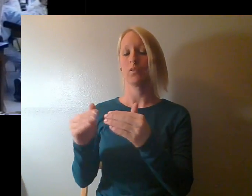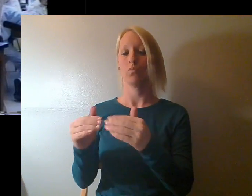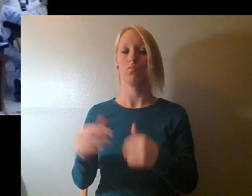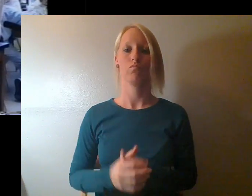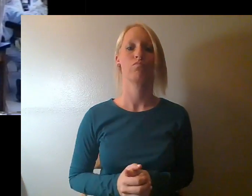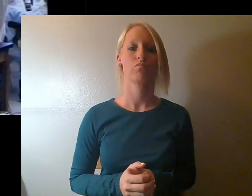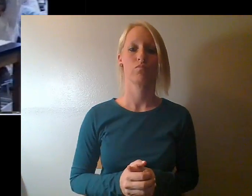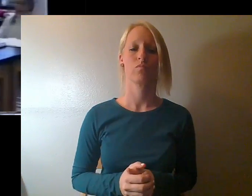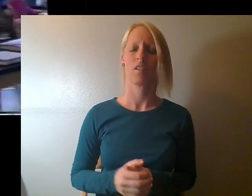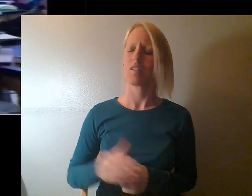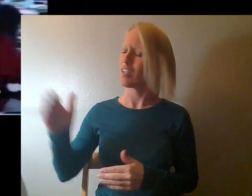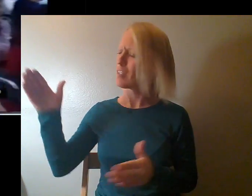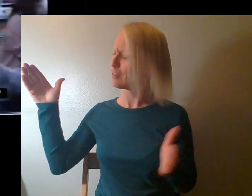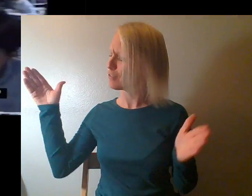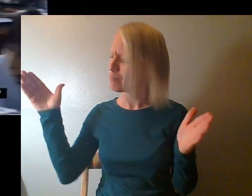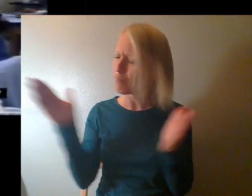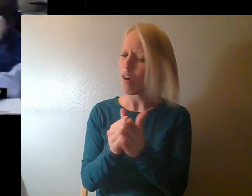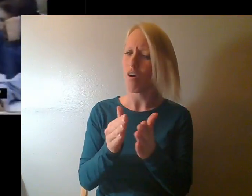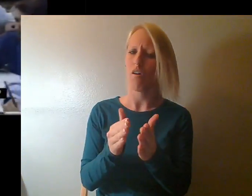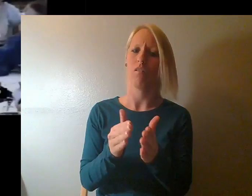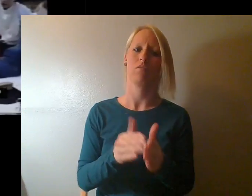Beth? Okay. What was